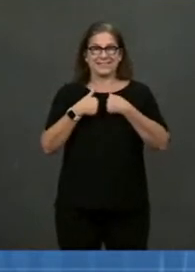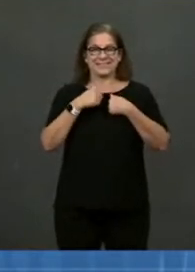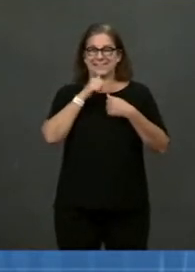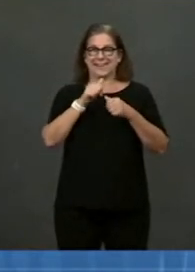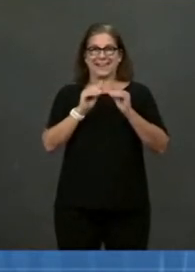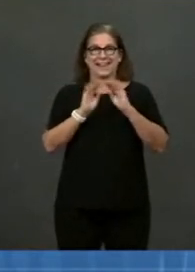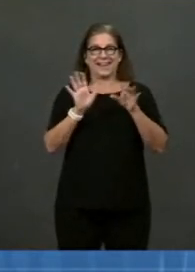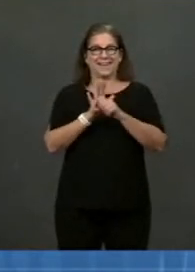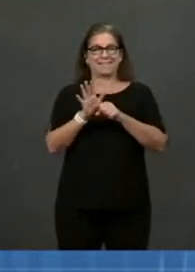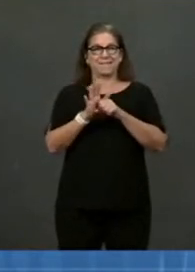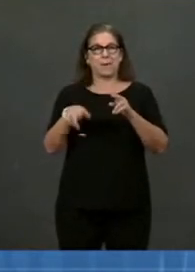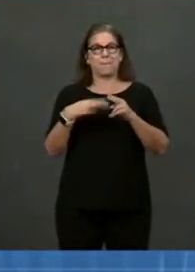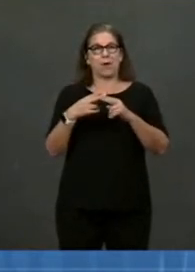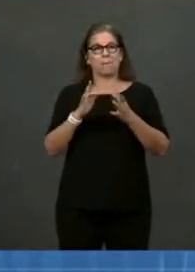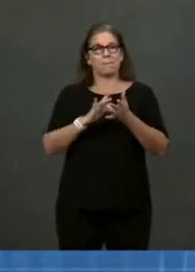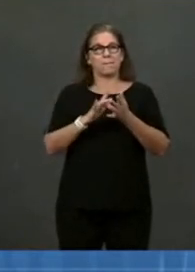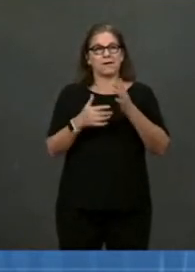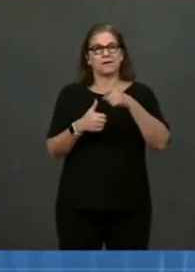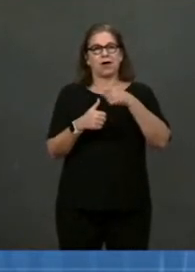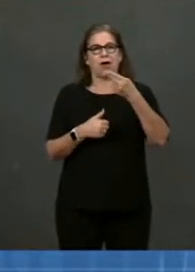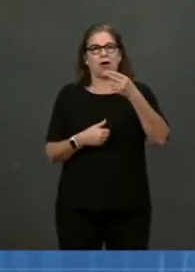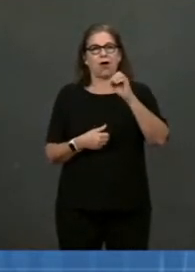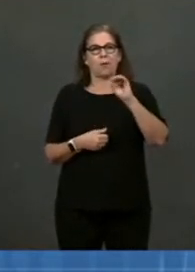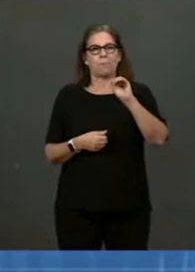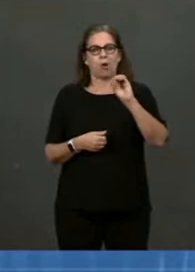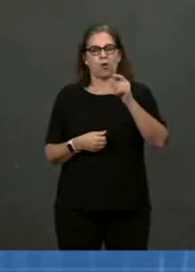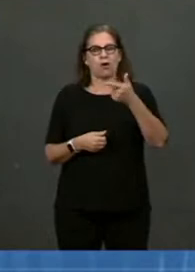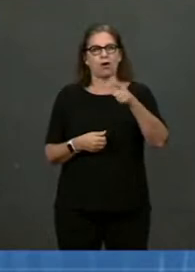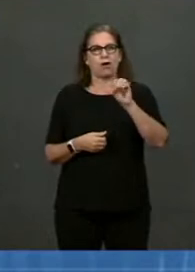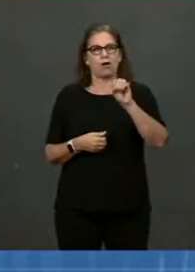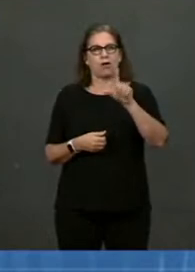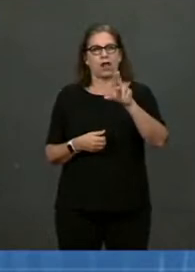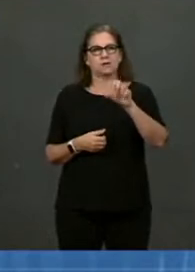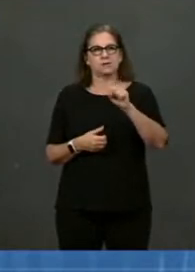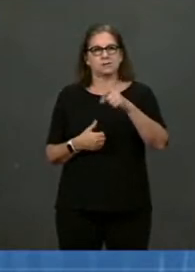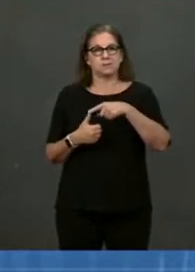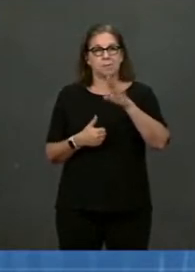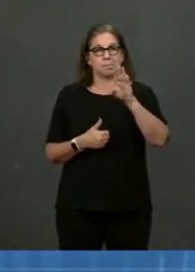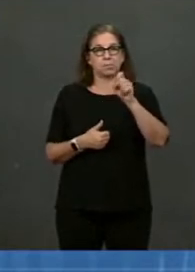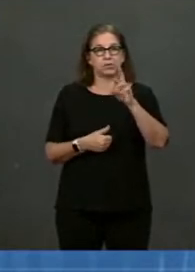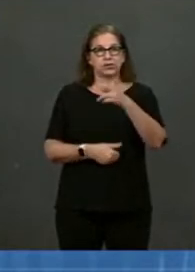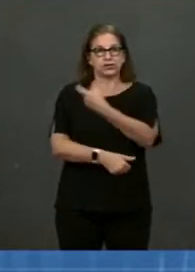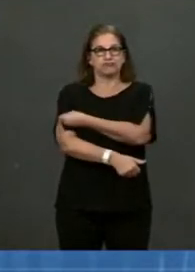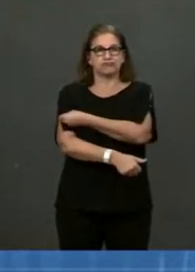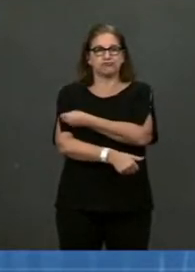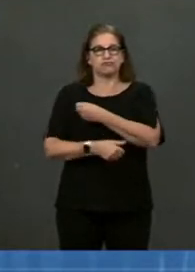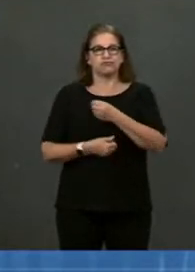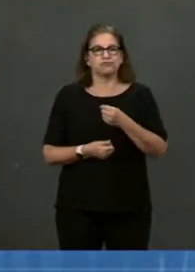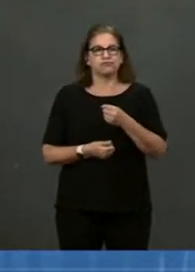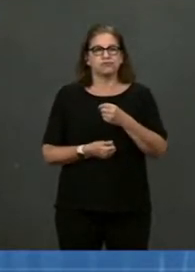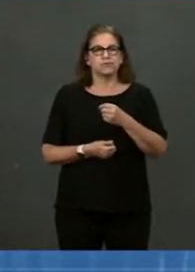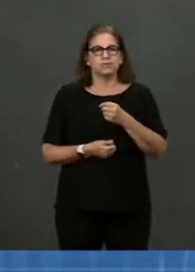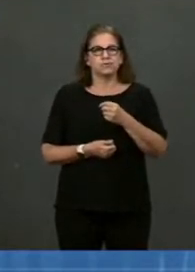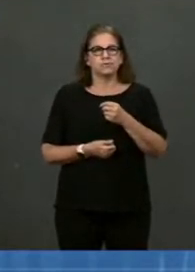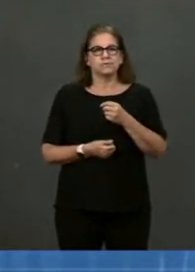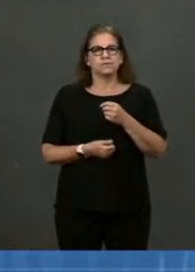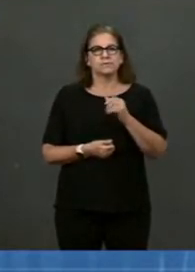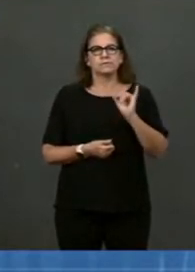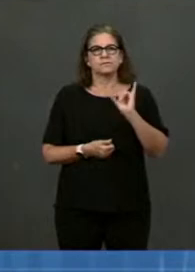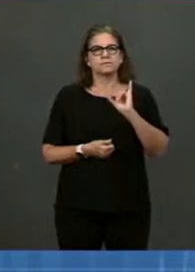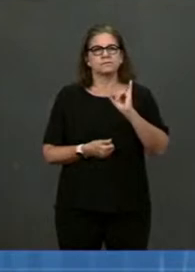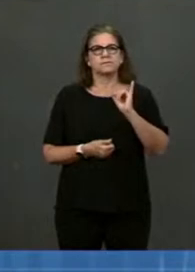homologous means you boost with the same product that was the original regimen. So if I got mRNA